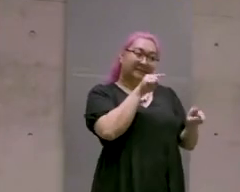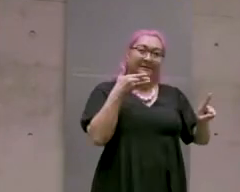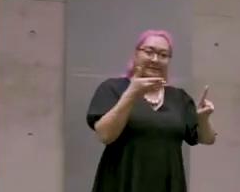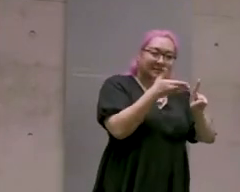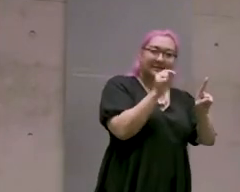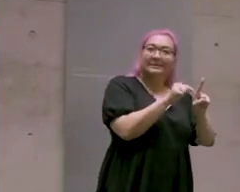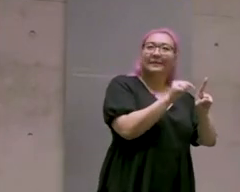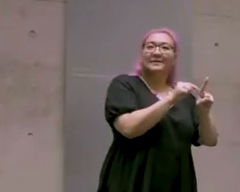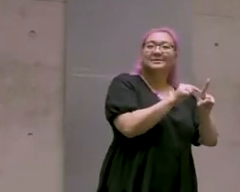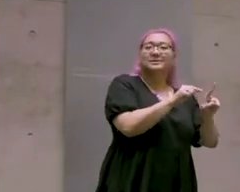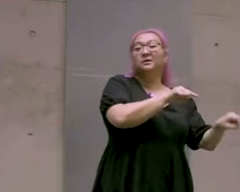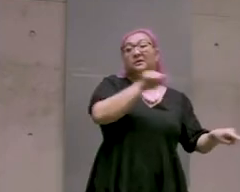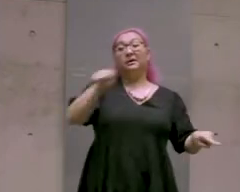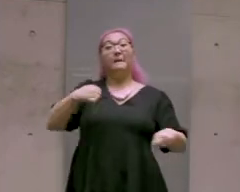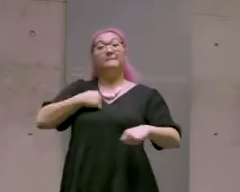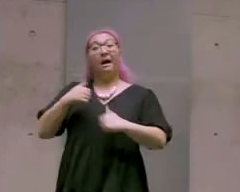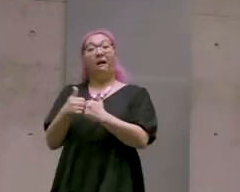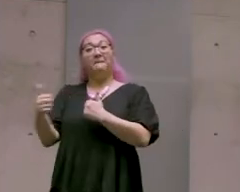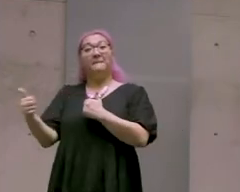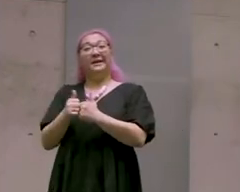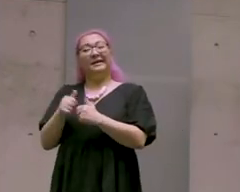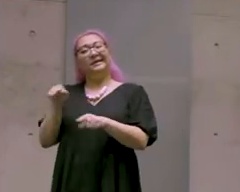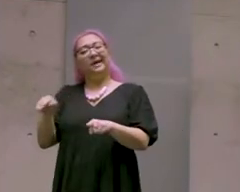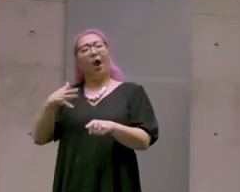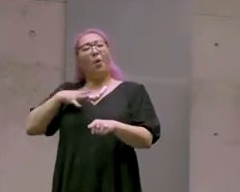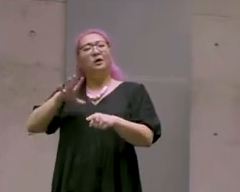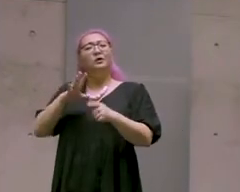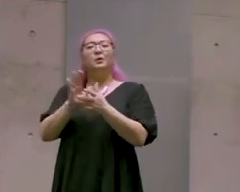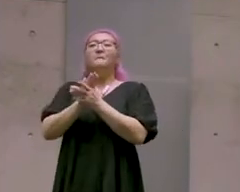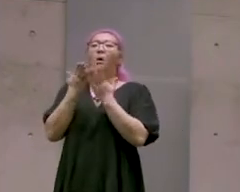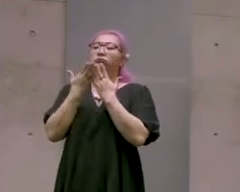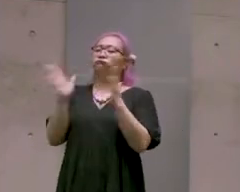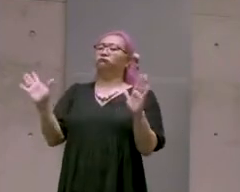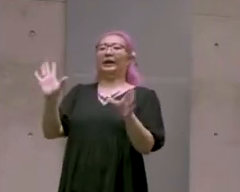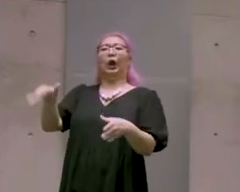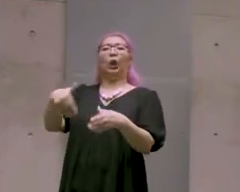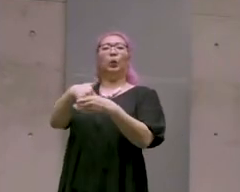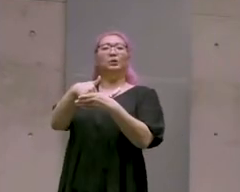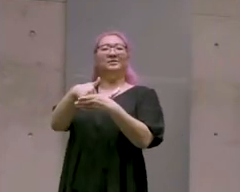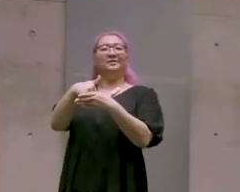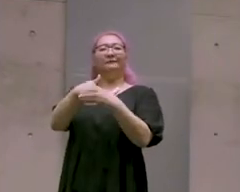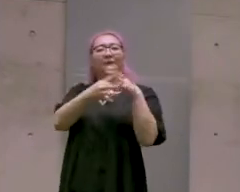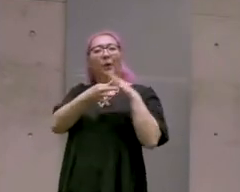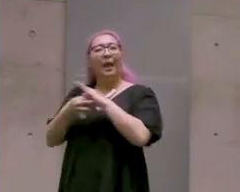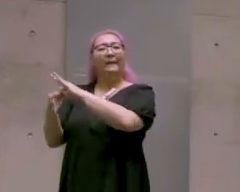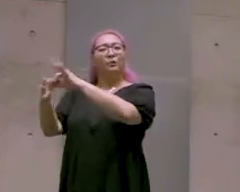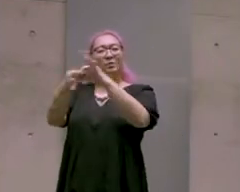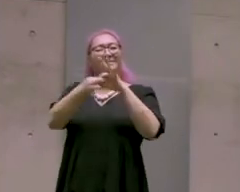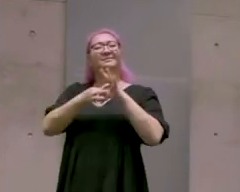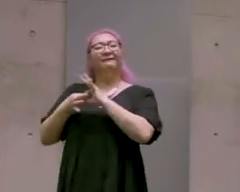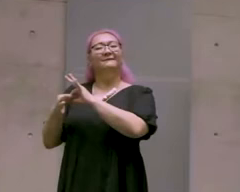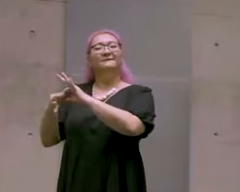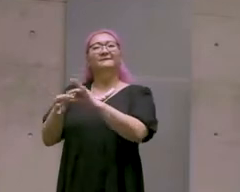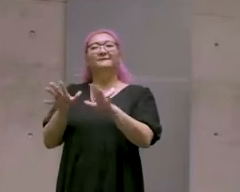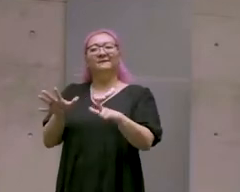make somewhere that felt more kind of inclusive and collaborative. I don't think we've always got that right, but that was definitely like